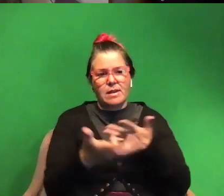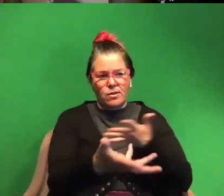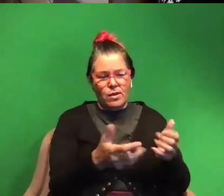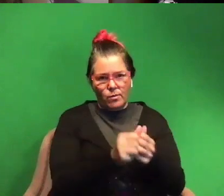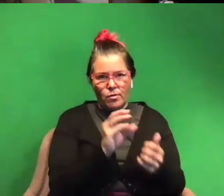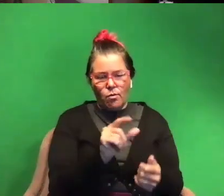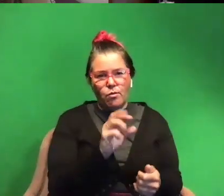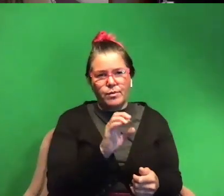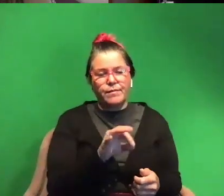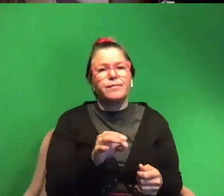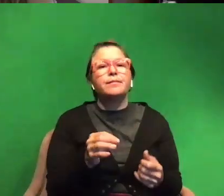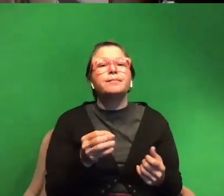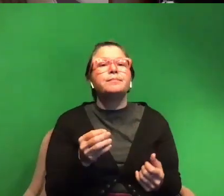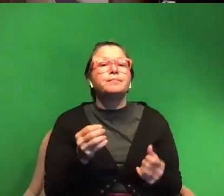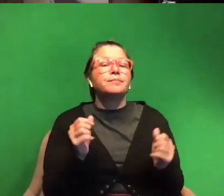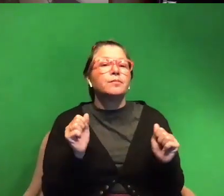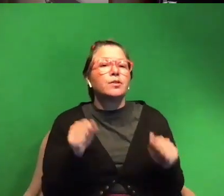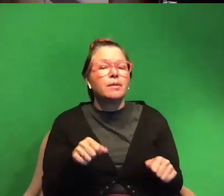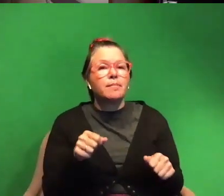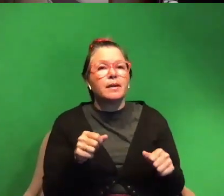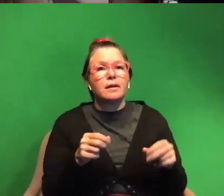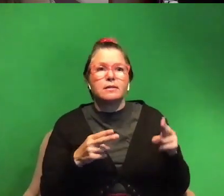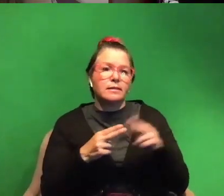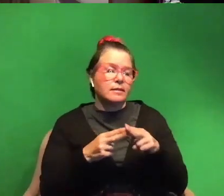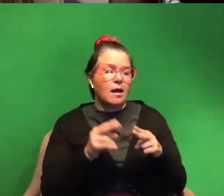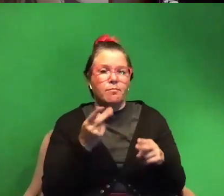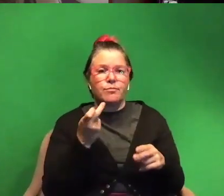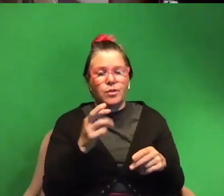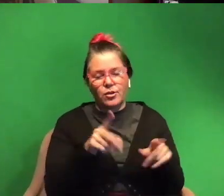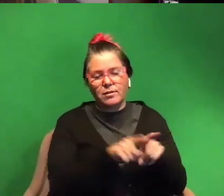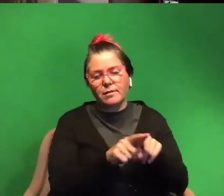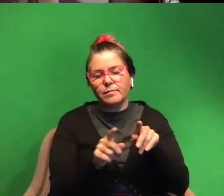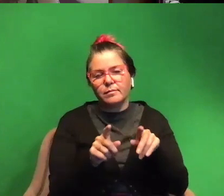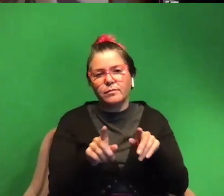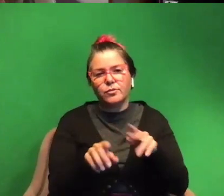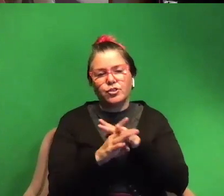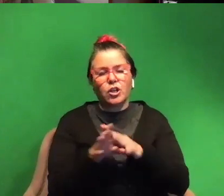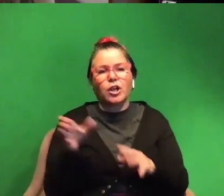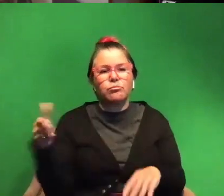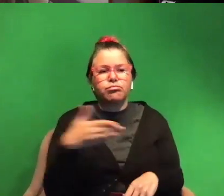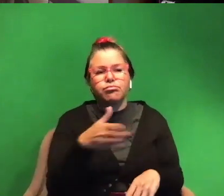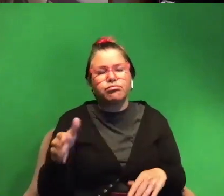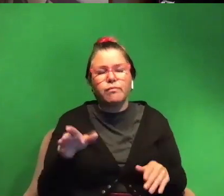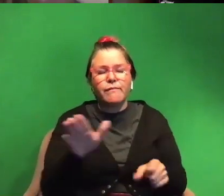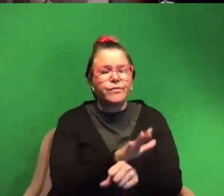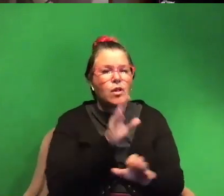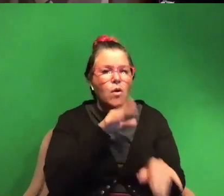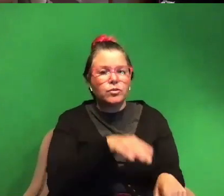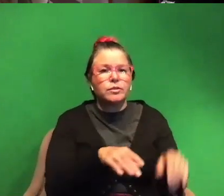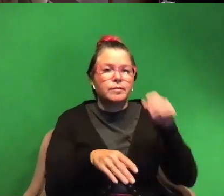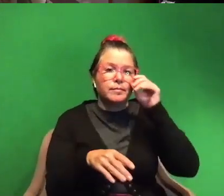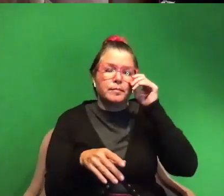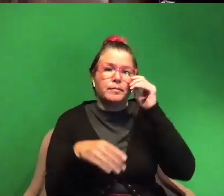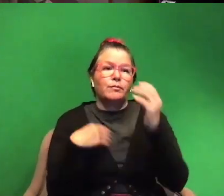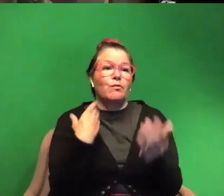And this can be because they are a top predator, like a shark, who can cruise around the entire ocean and then come to a